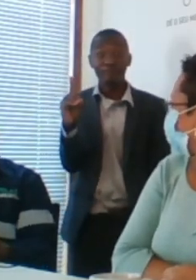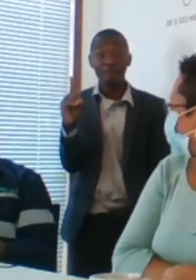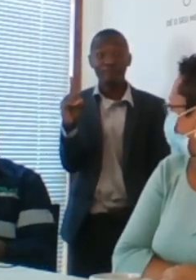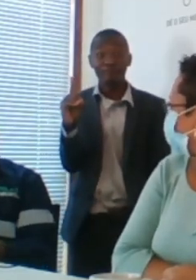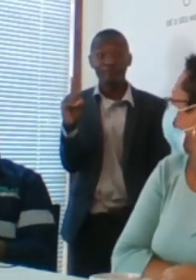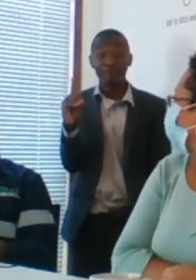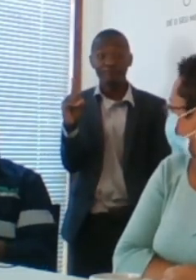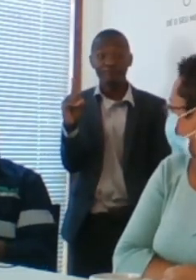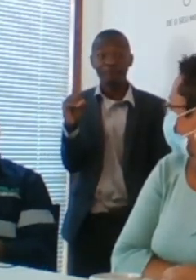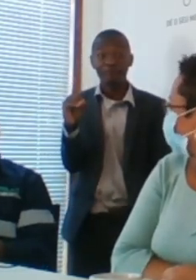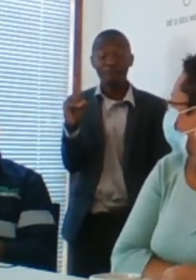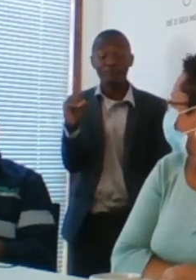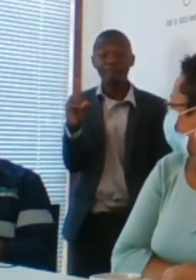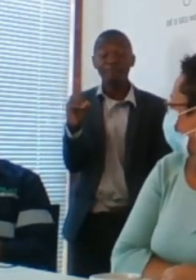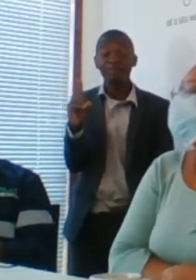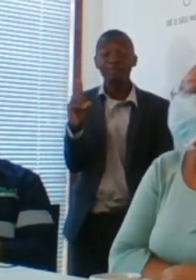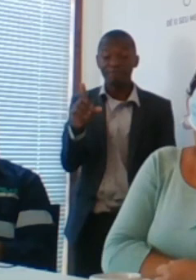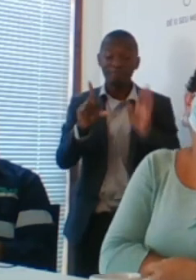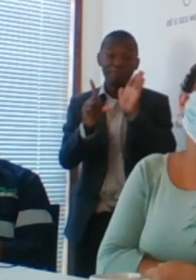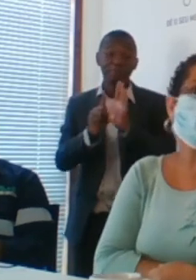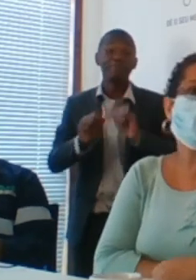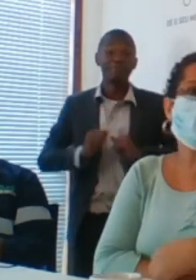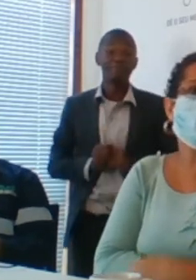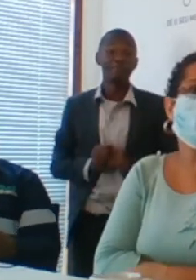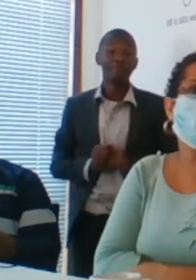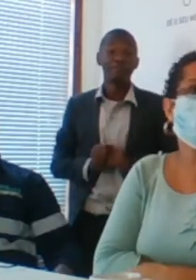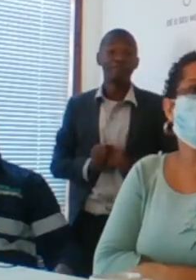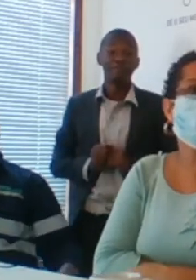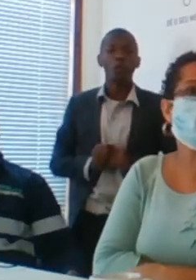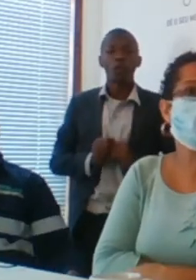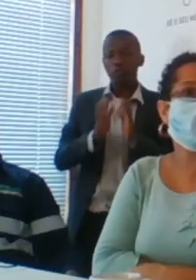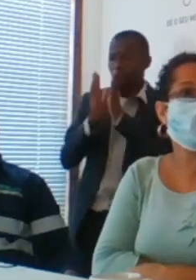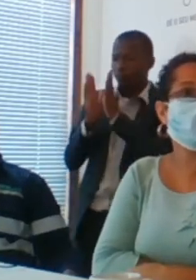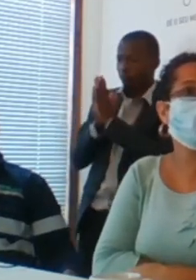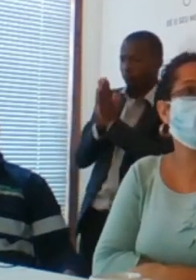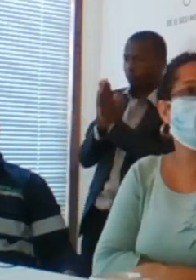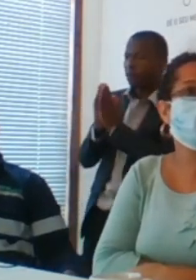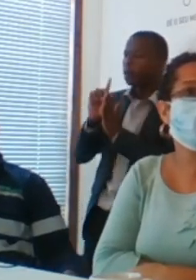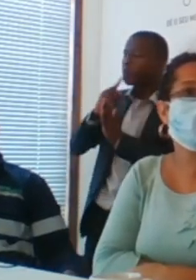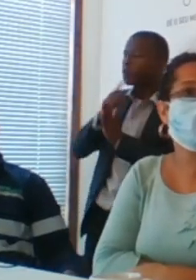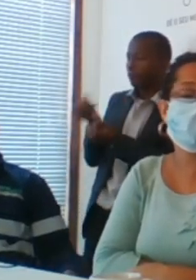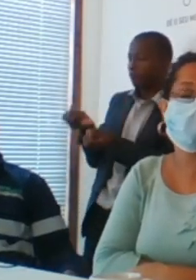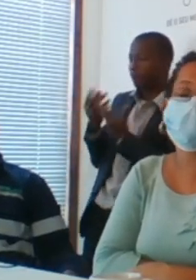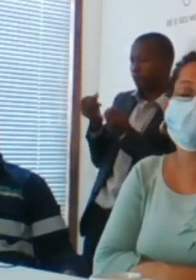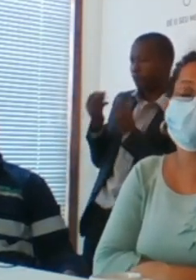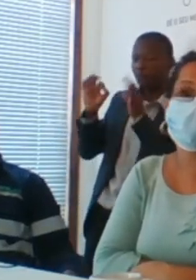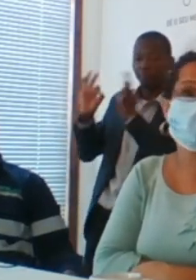is not considered according to the disability. Thank you so much, Finish. To respond to the same